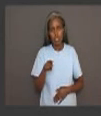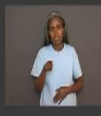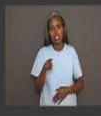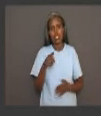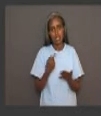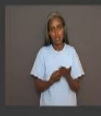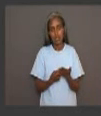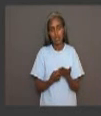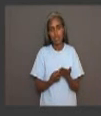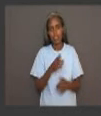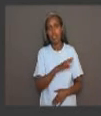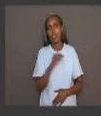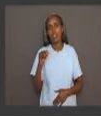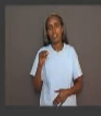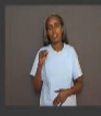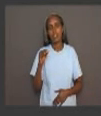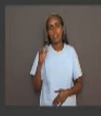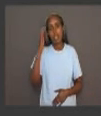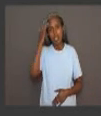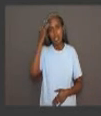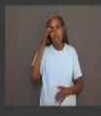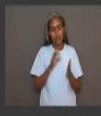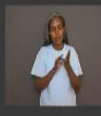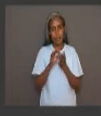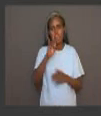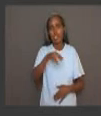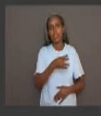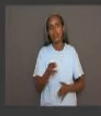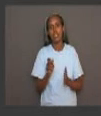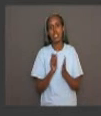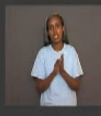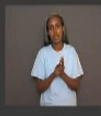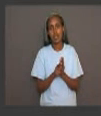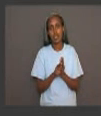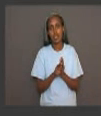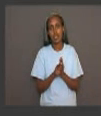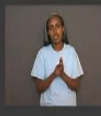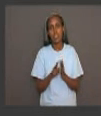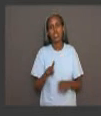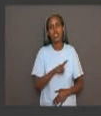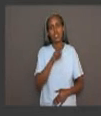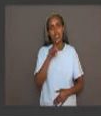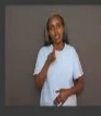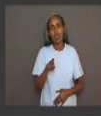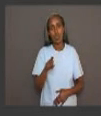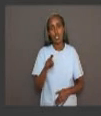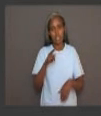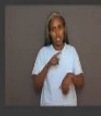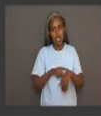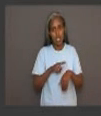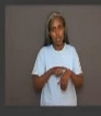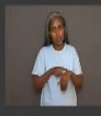lottery and random number table examples, it can require time